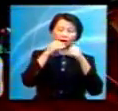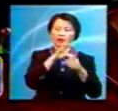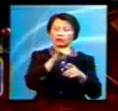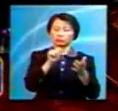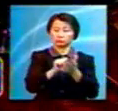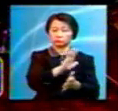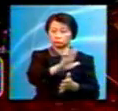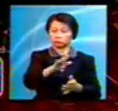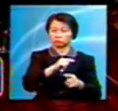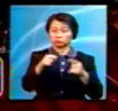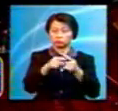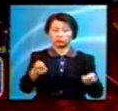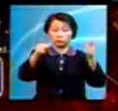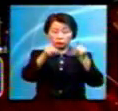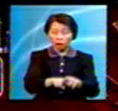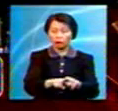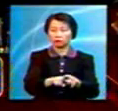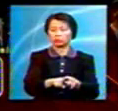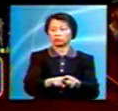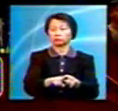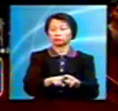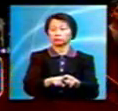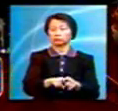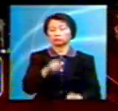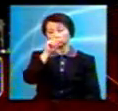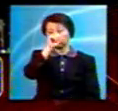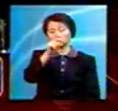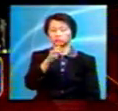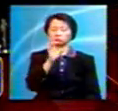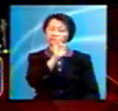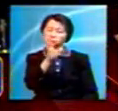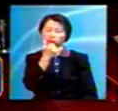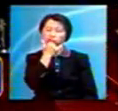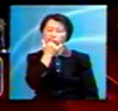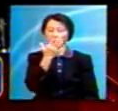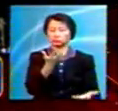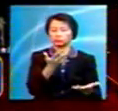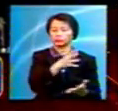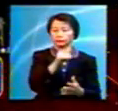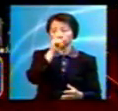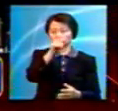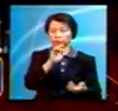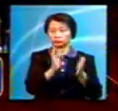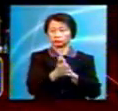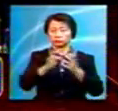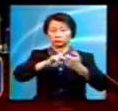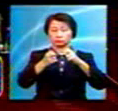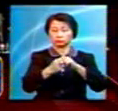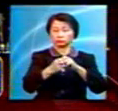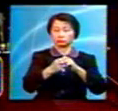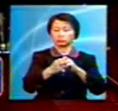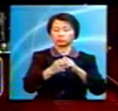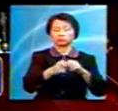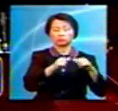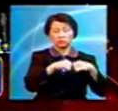then when it happens like this, when it's actually a mistake and when it's a result of well, of this